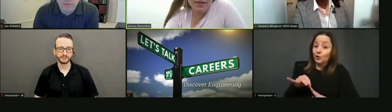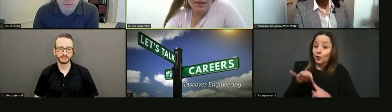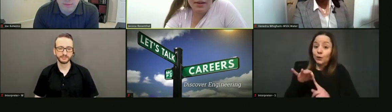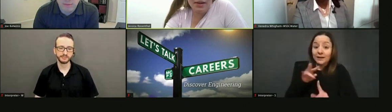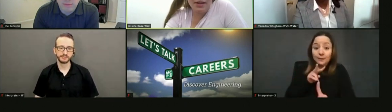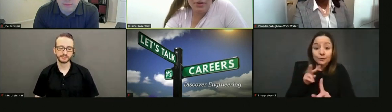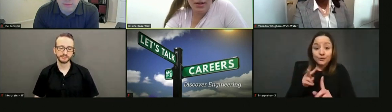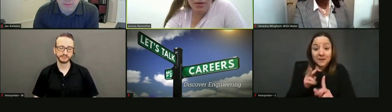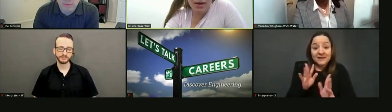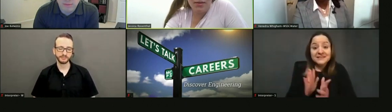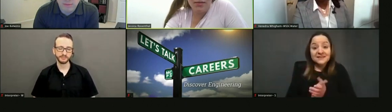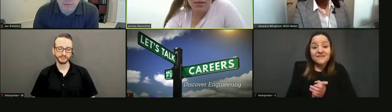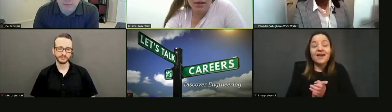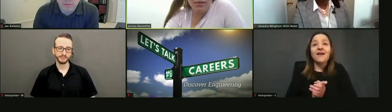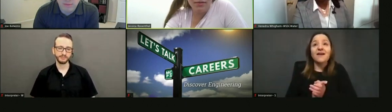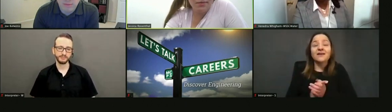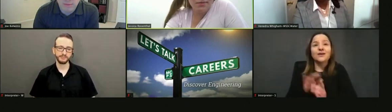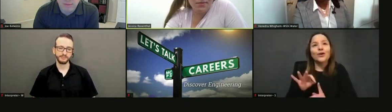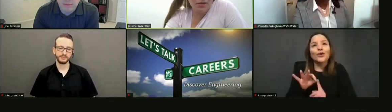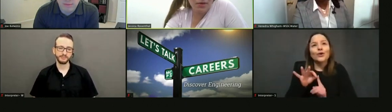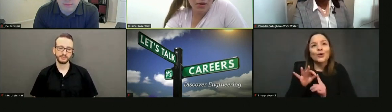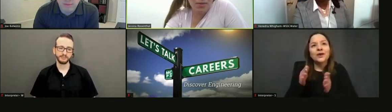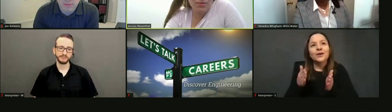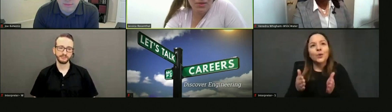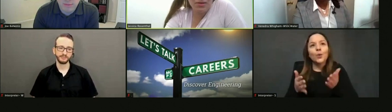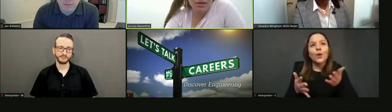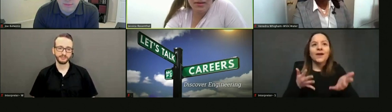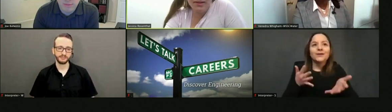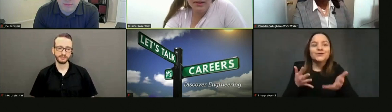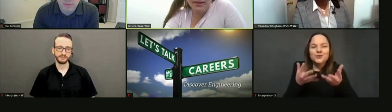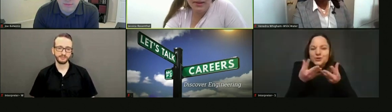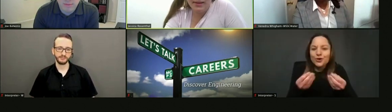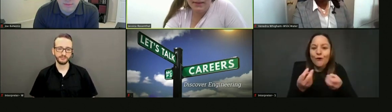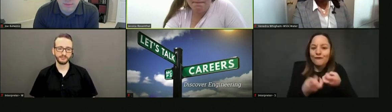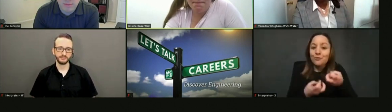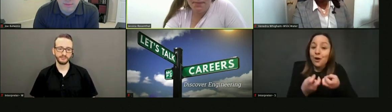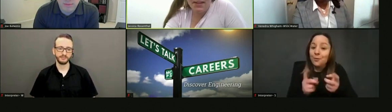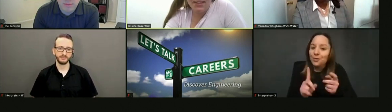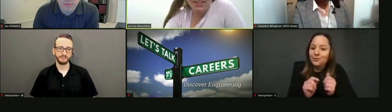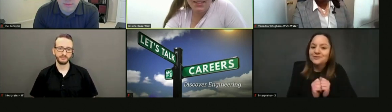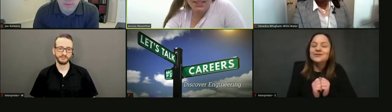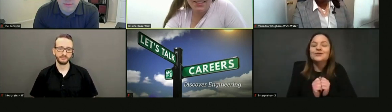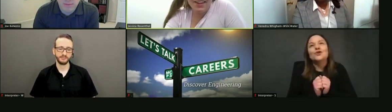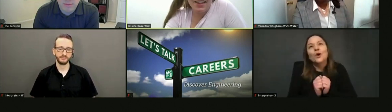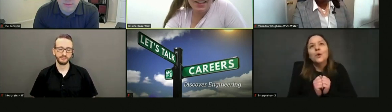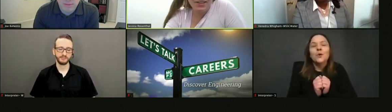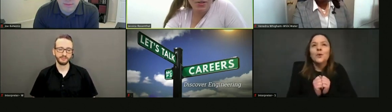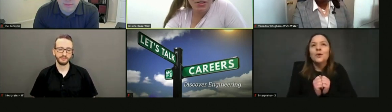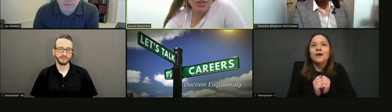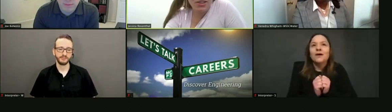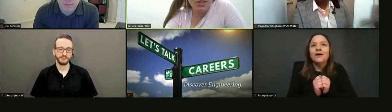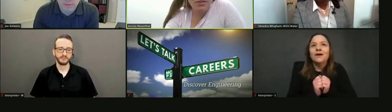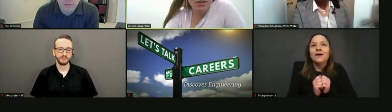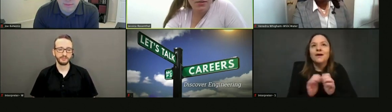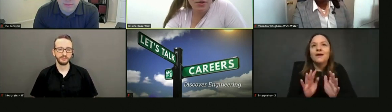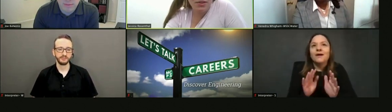and a unique way of solving problems. So I guess not getting too discouraged if